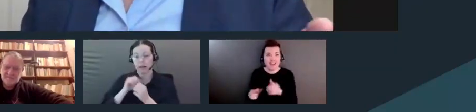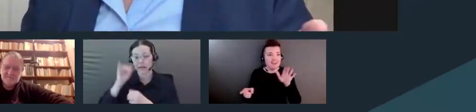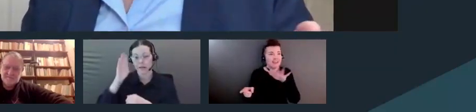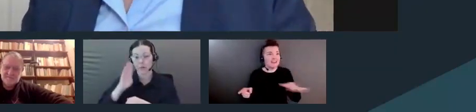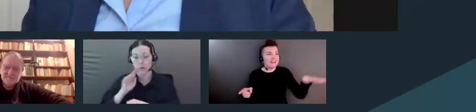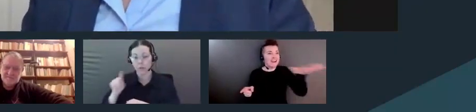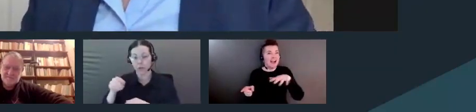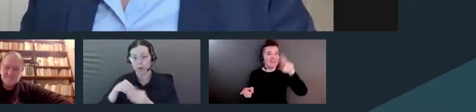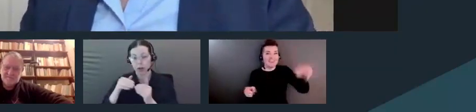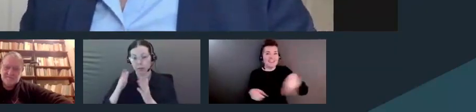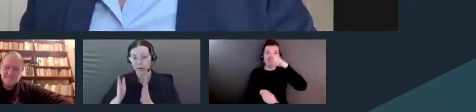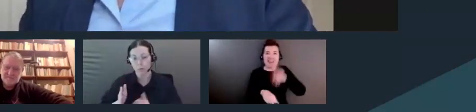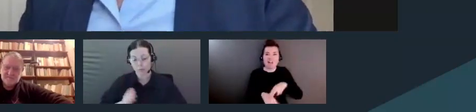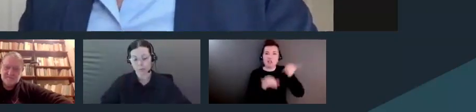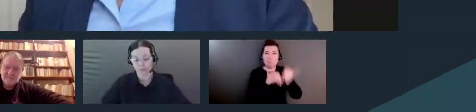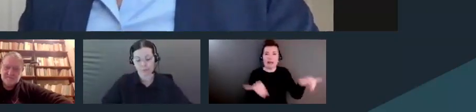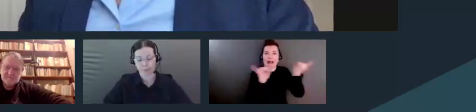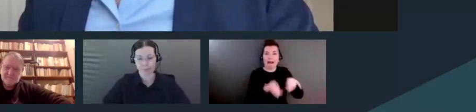of the oppressor.